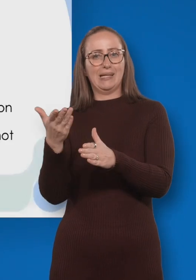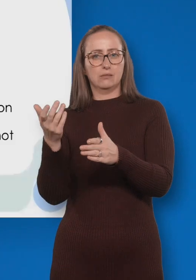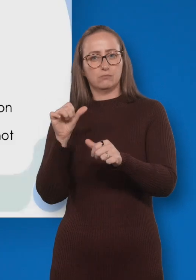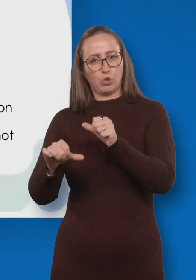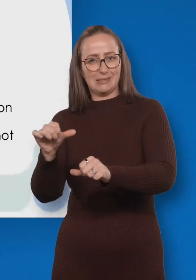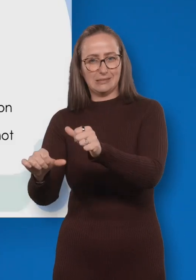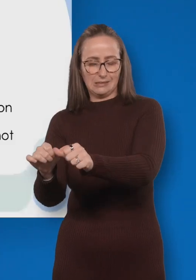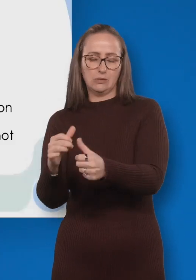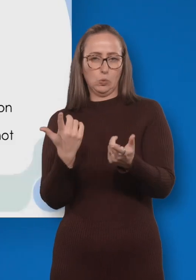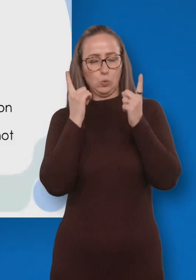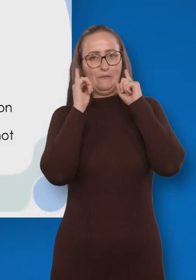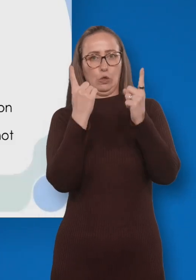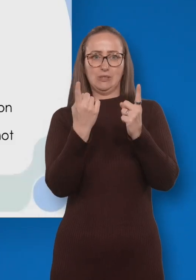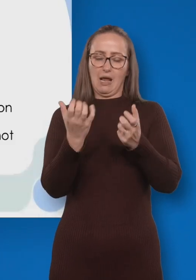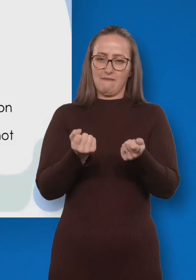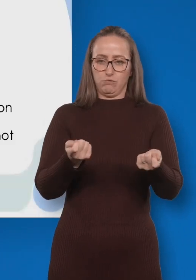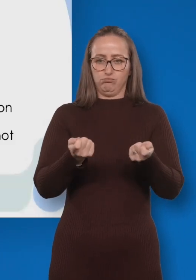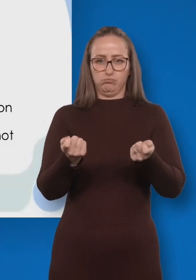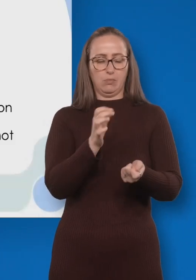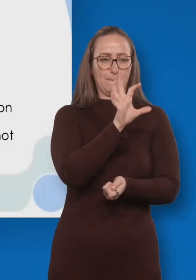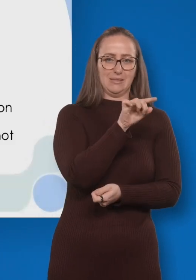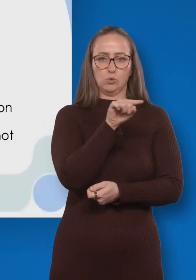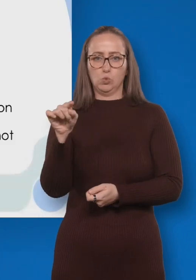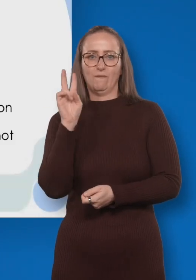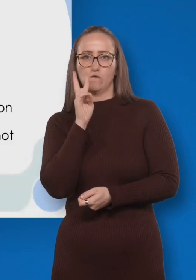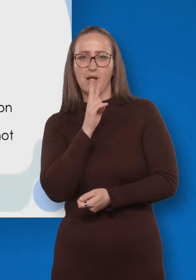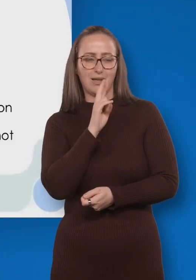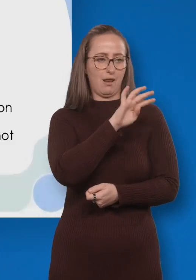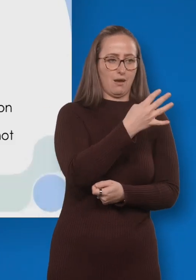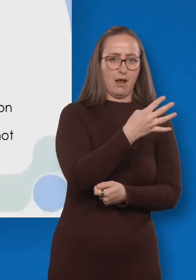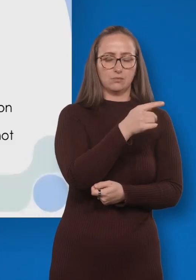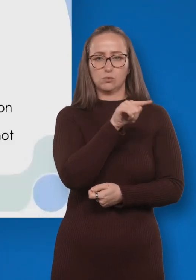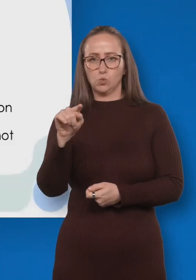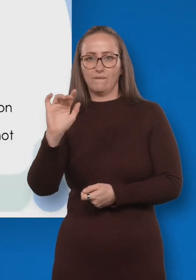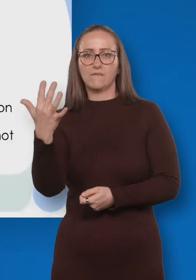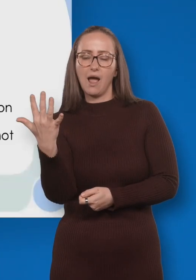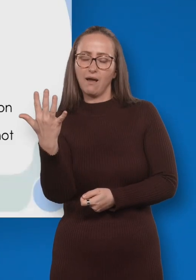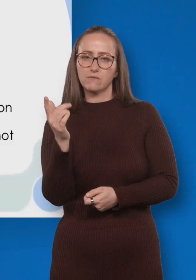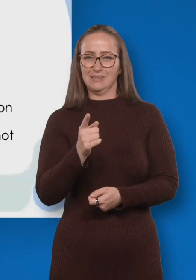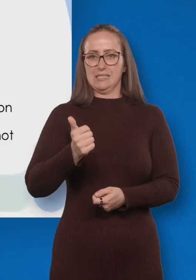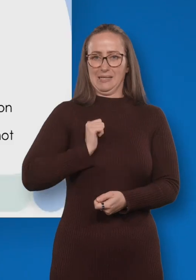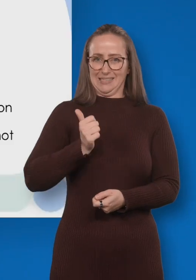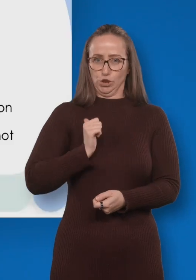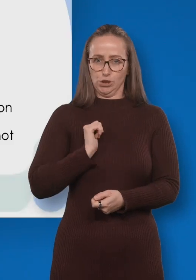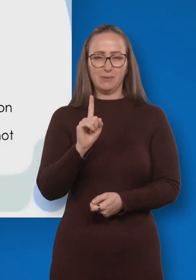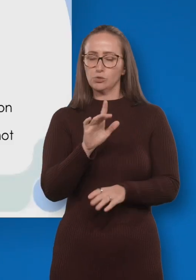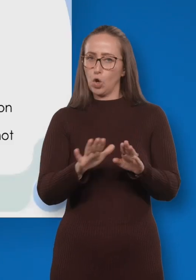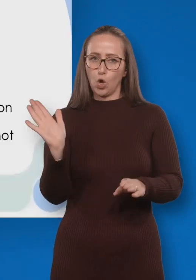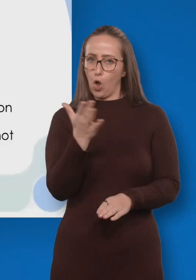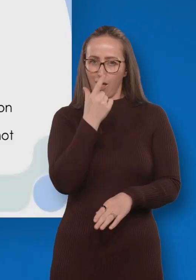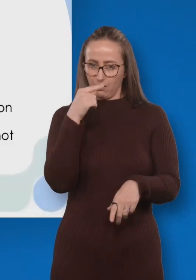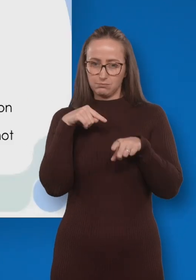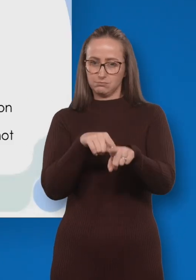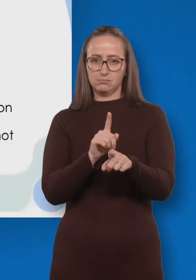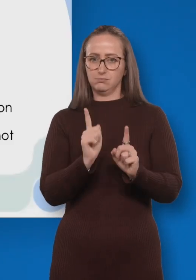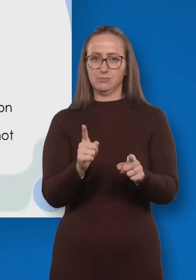the way that universities run, typically, Monday to Friday, 9 to 5 is the expectation, but not everybody can follow that. It